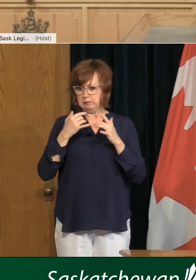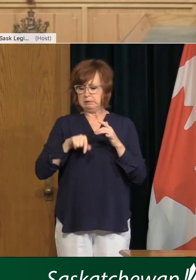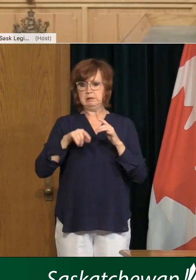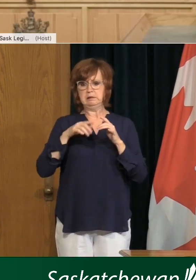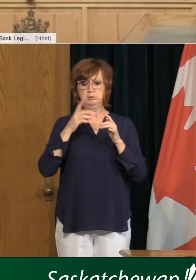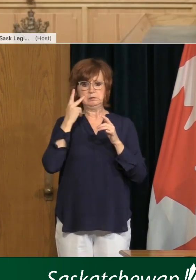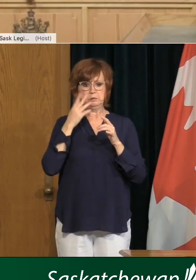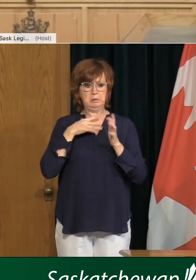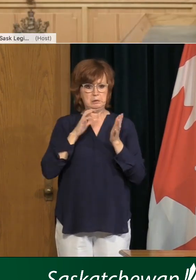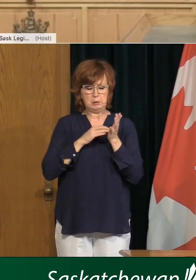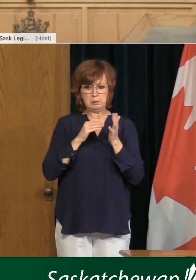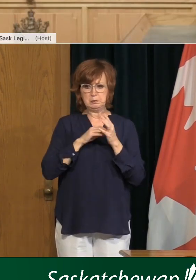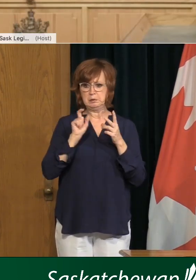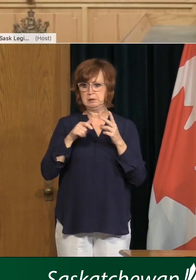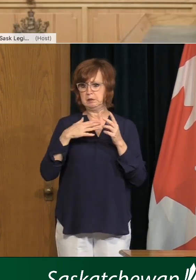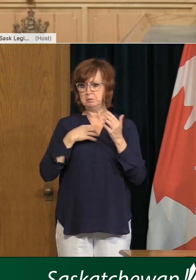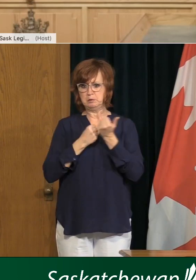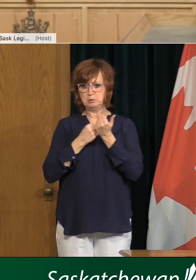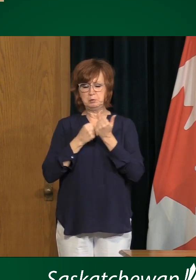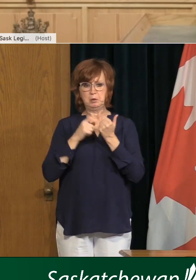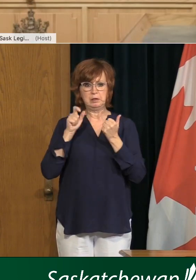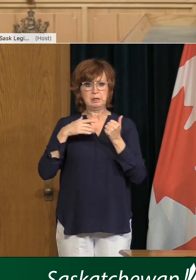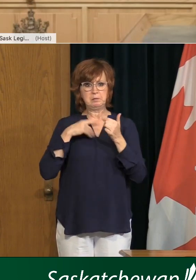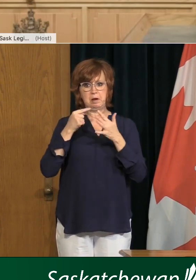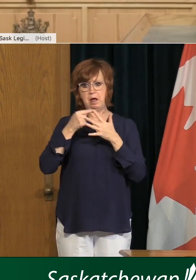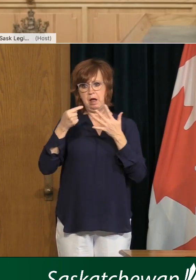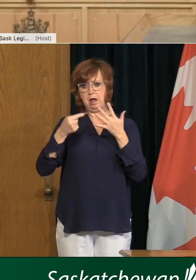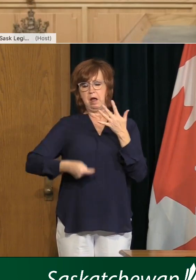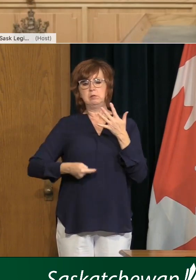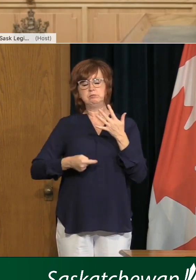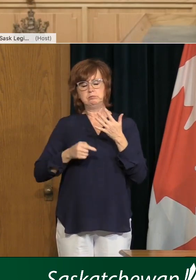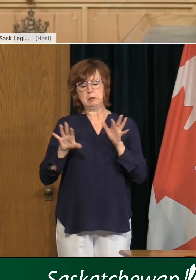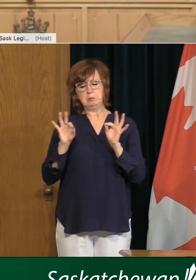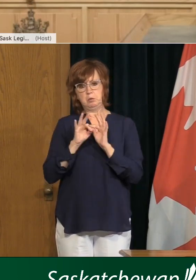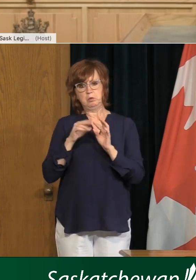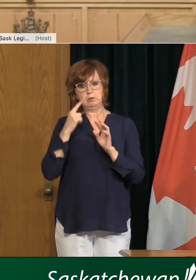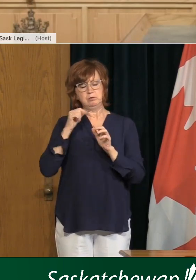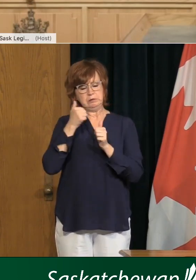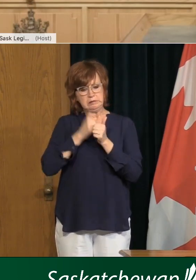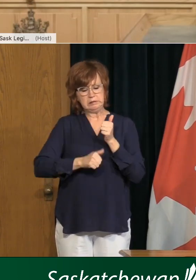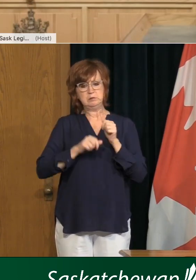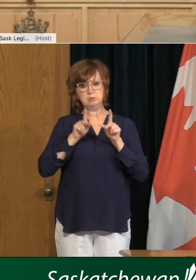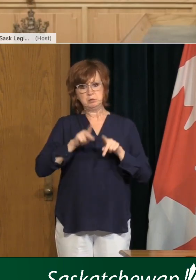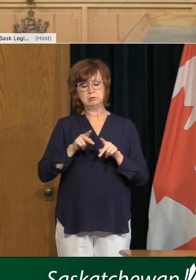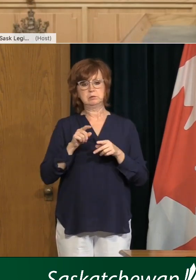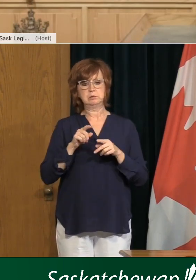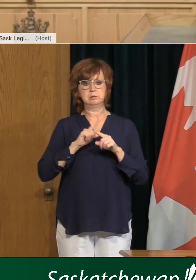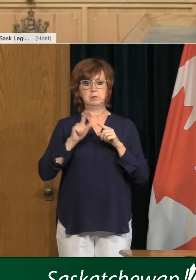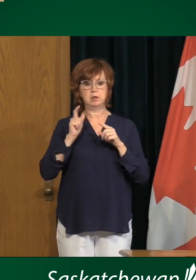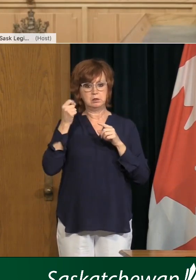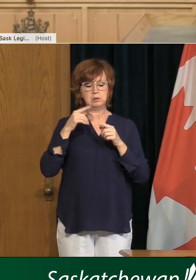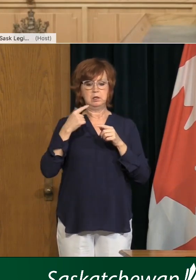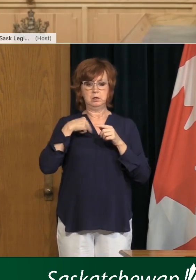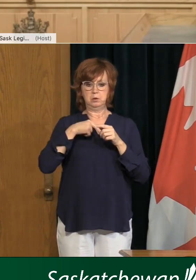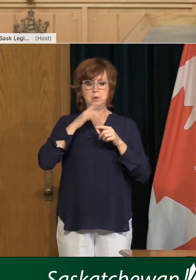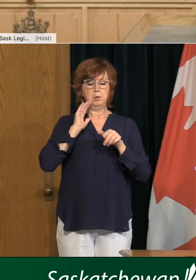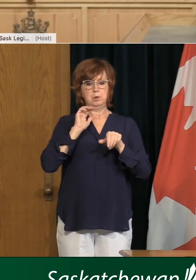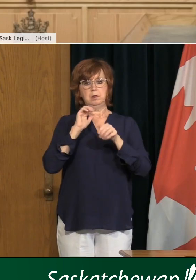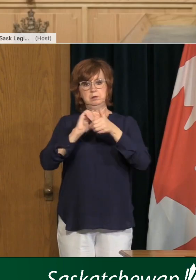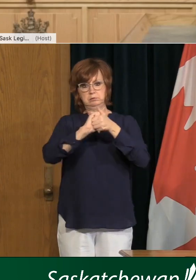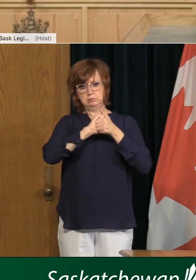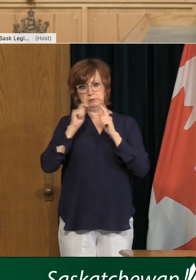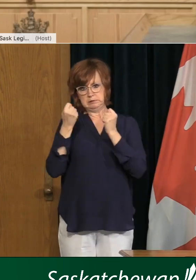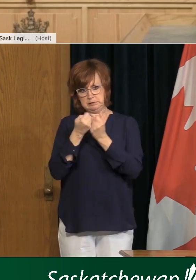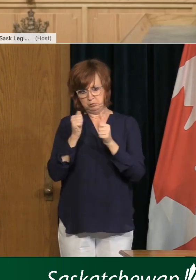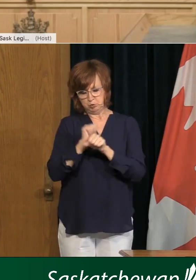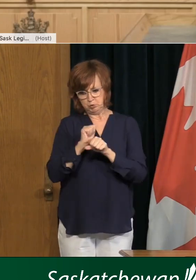get the care that they need. As part of this process, we will continue to work with our union and physician partners at each phase. We have had some initial